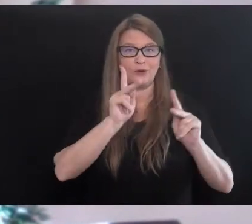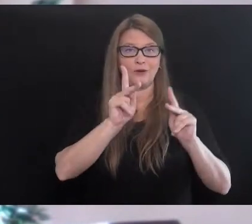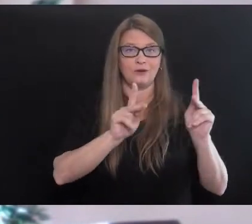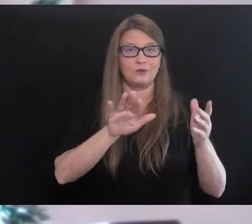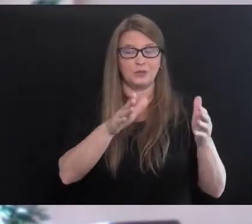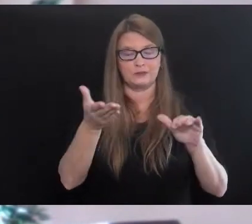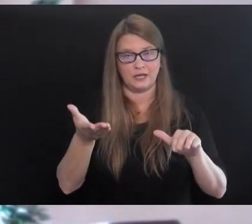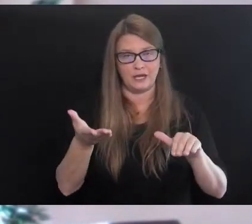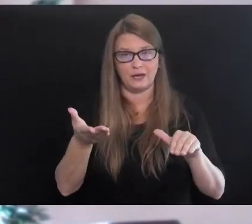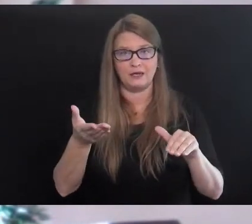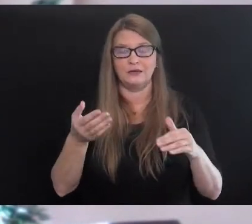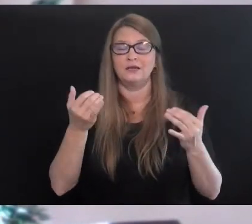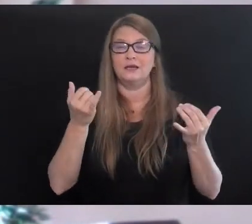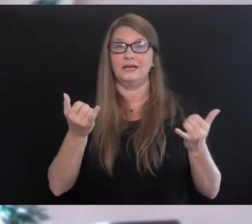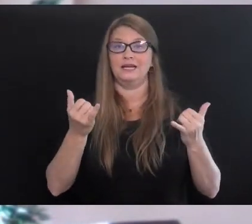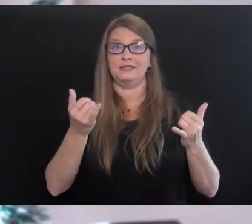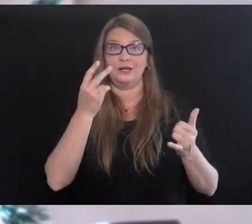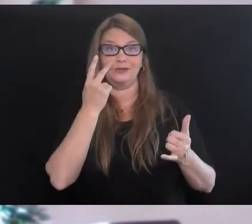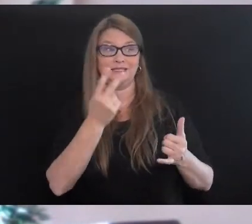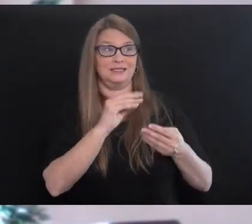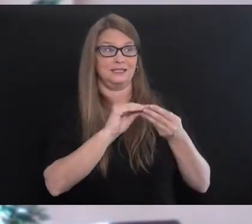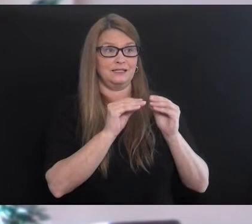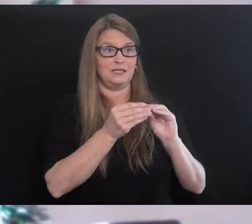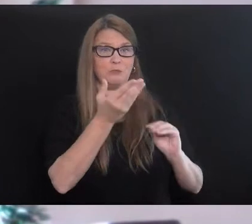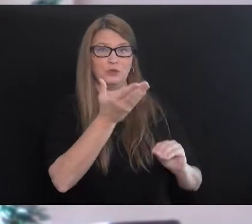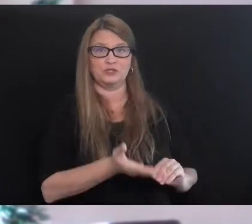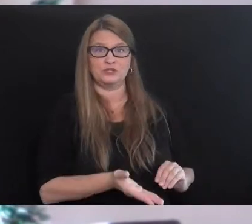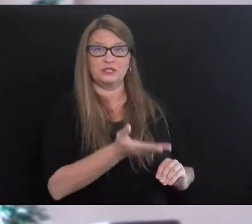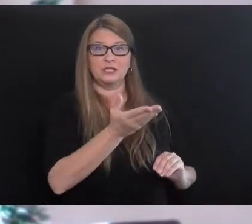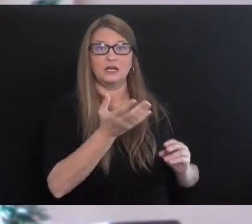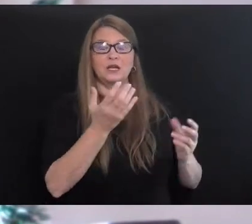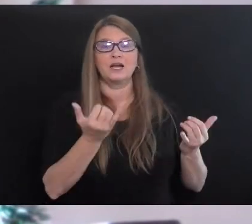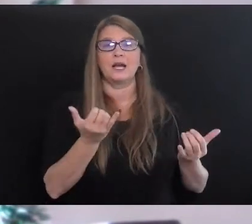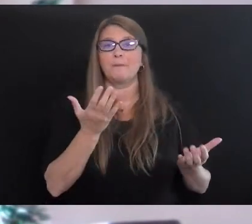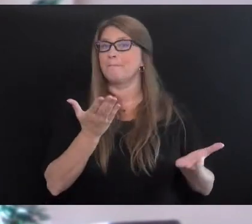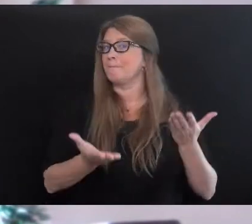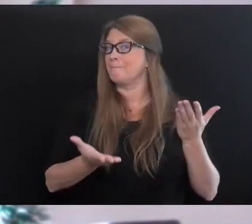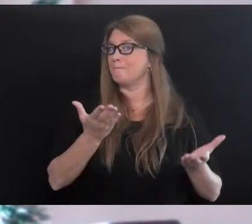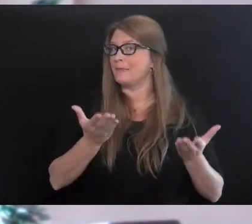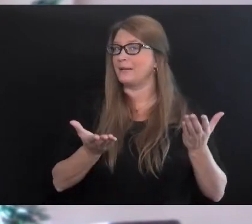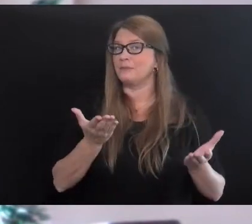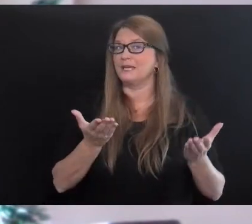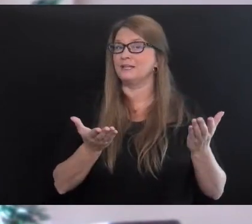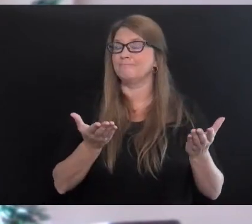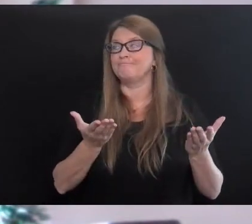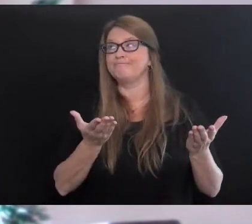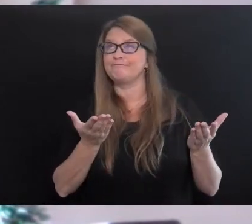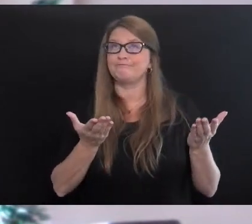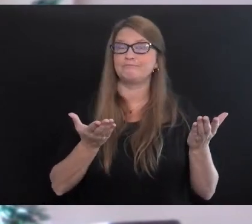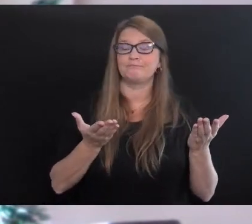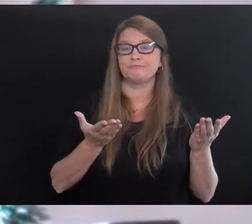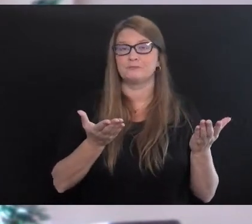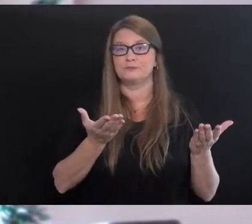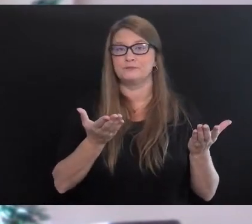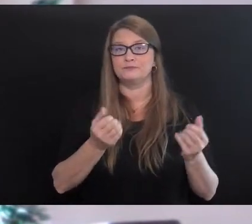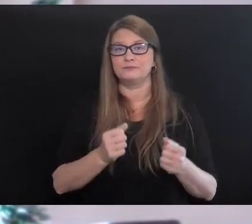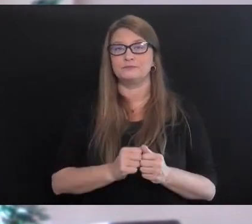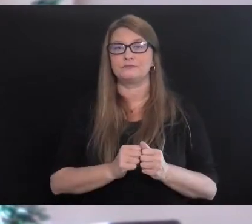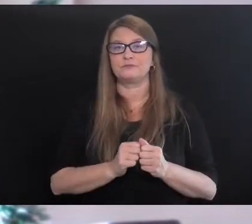at the numbers, we also see, perhaps not surprisingly, but very,